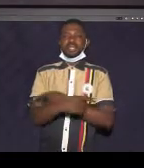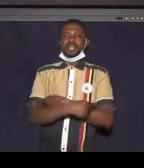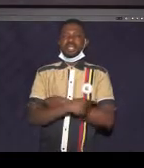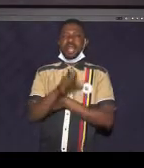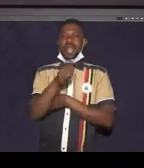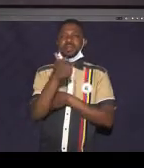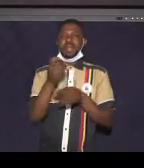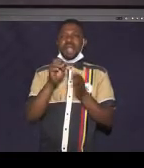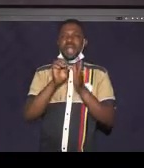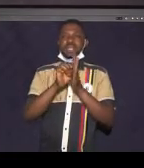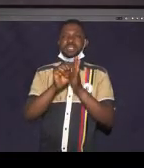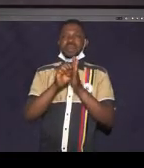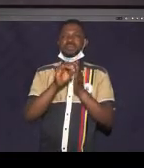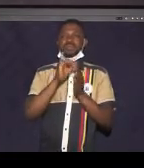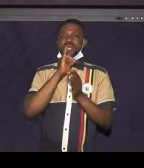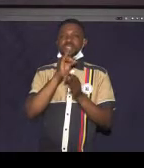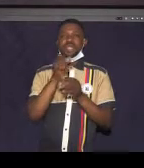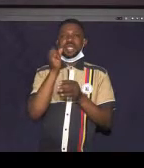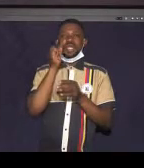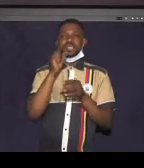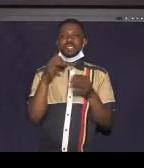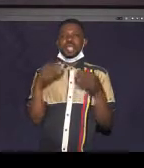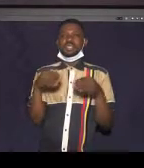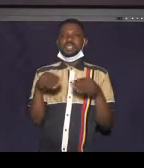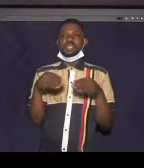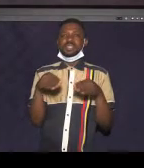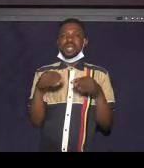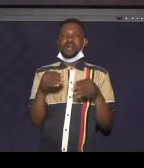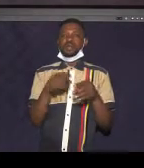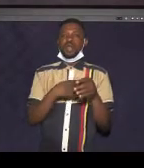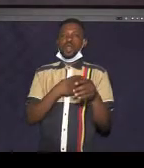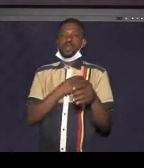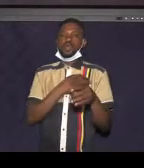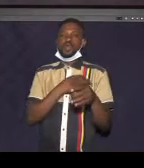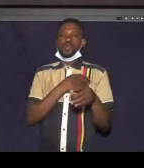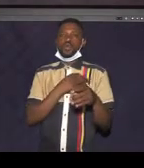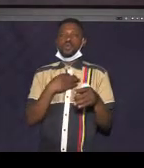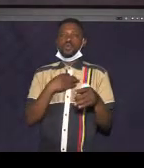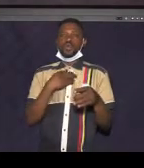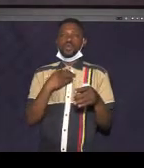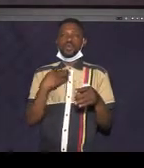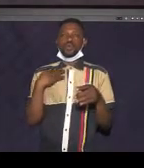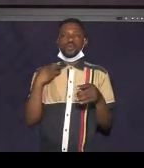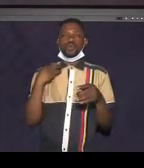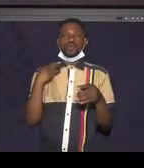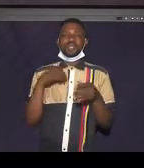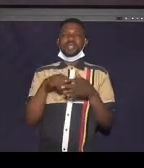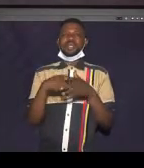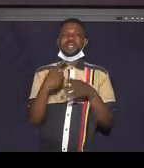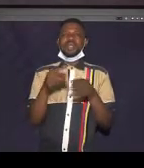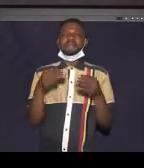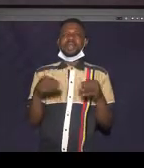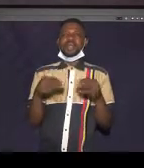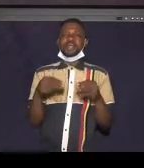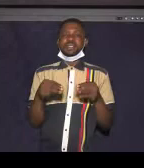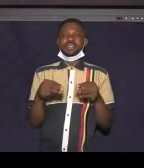Another example is she sells clothes in the market. She sells clothes in the